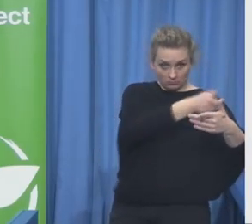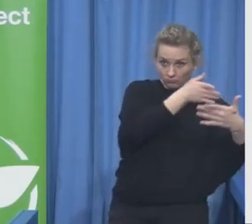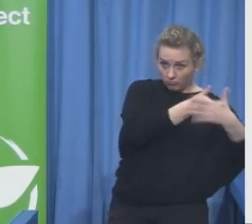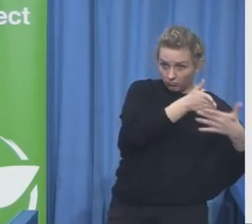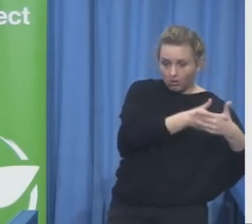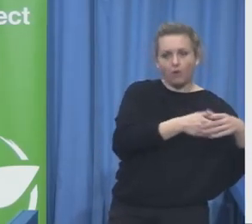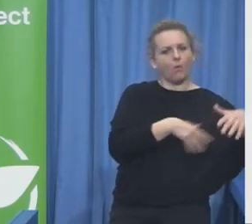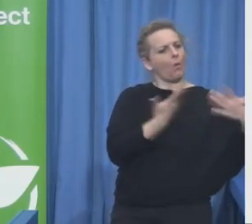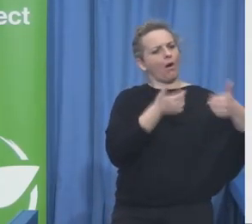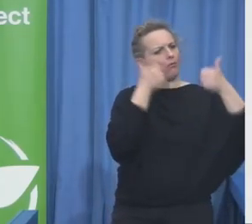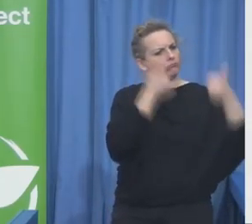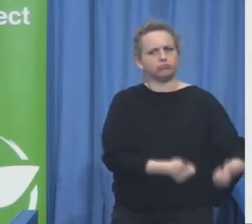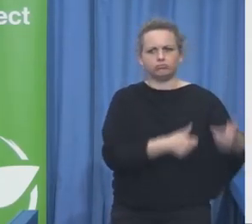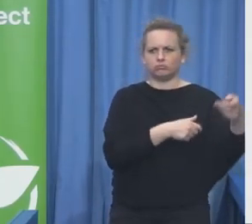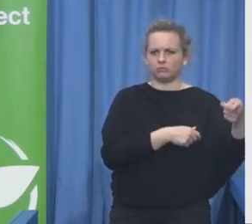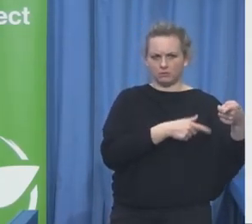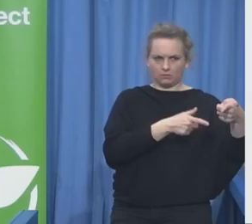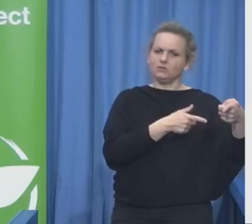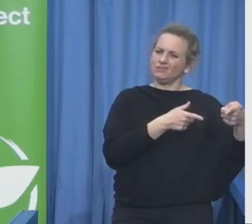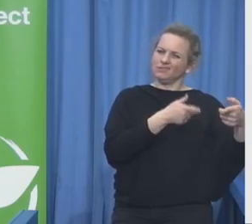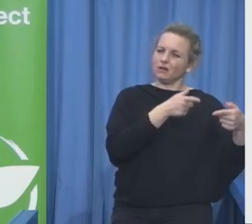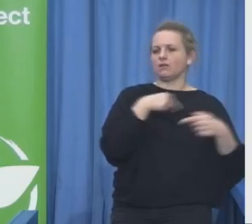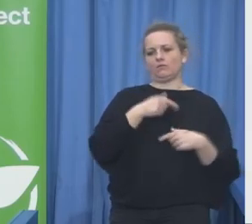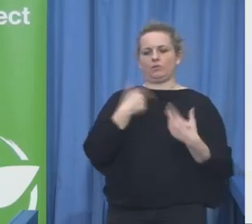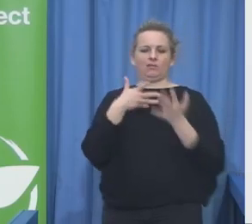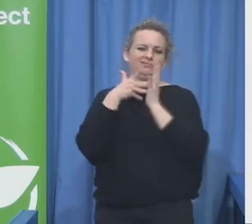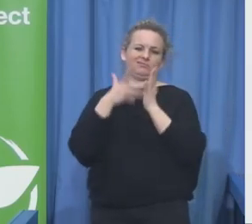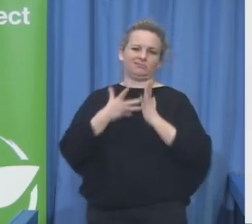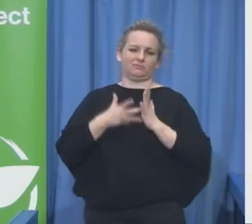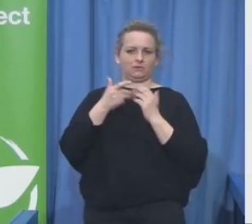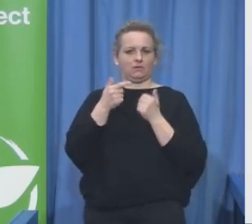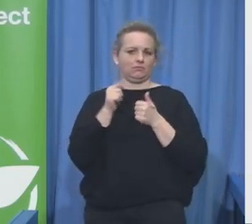a disability answer desk. So anybody using assistive technology to